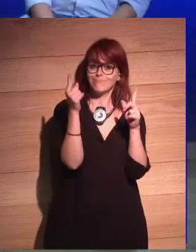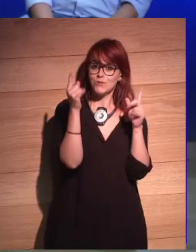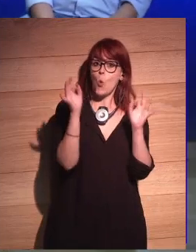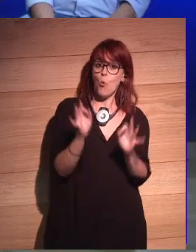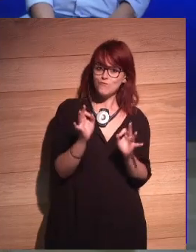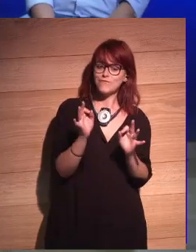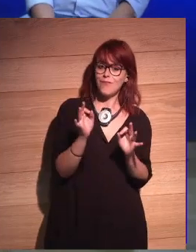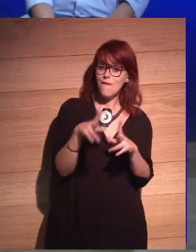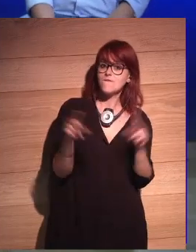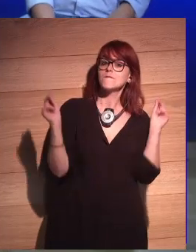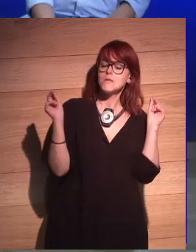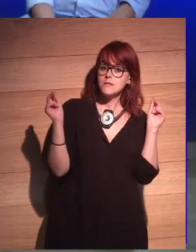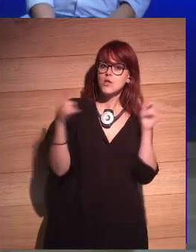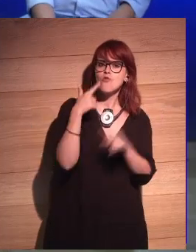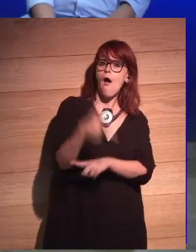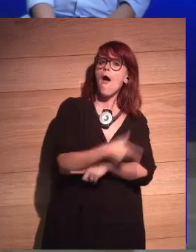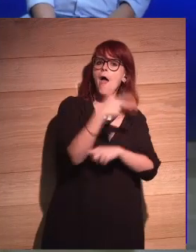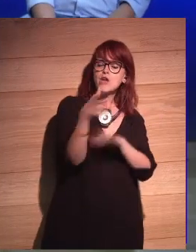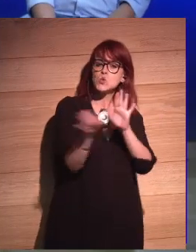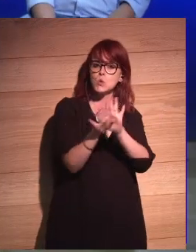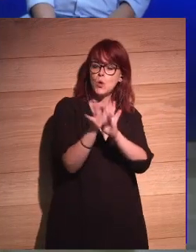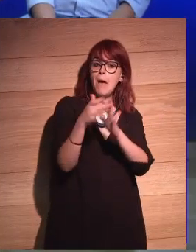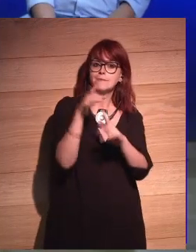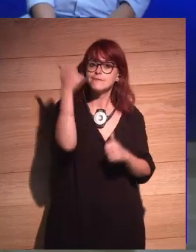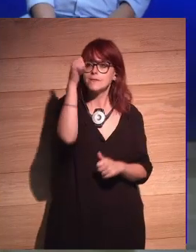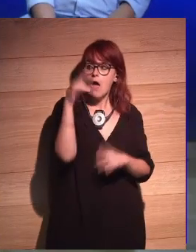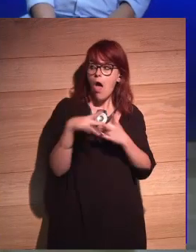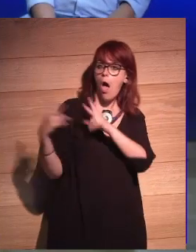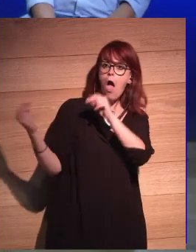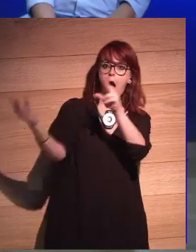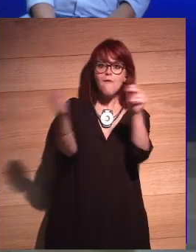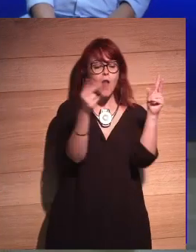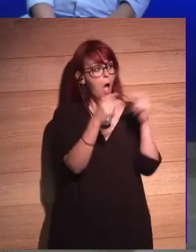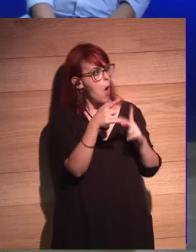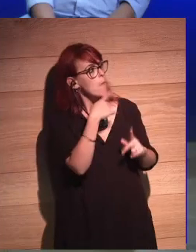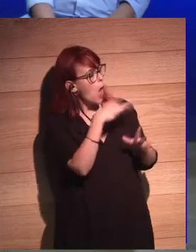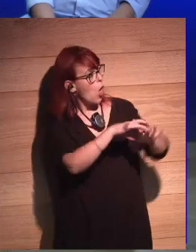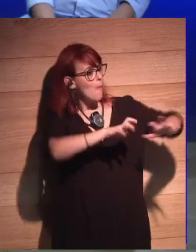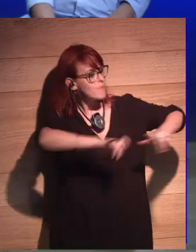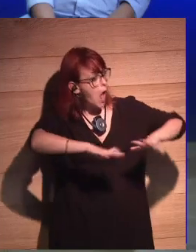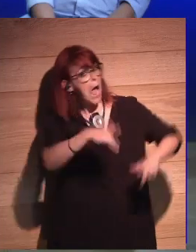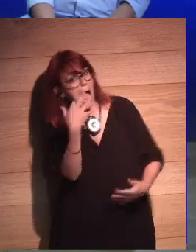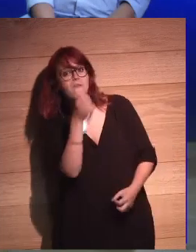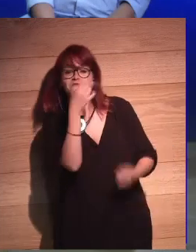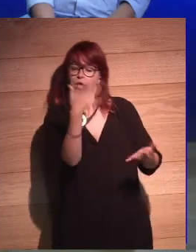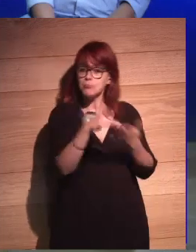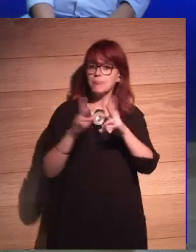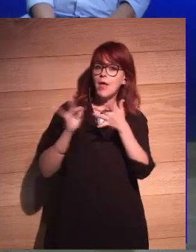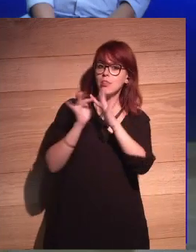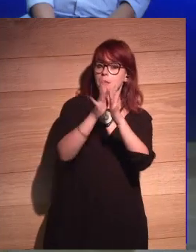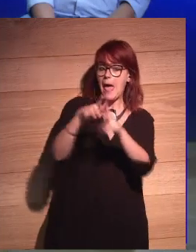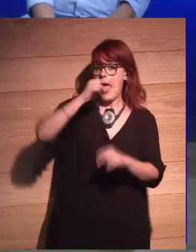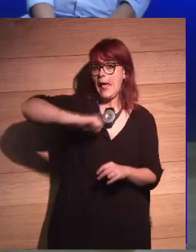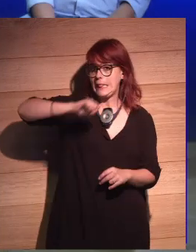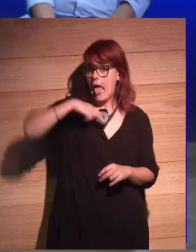we were able to see that when it was over, I didn't stop recording. And students started to chat among each other. So you play